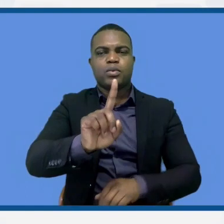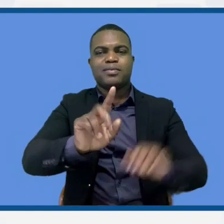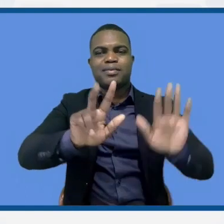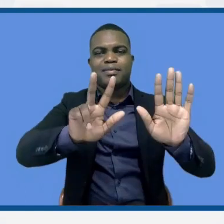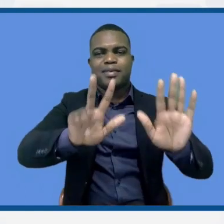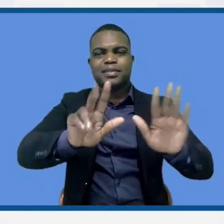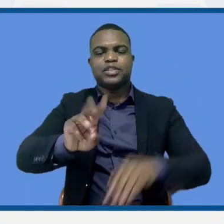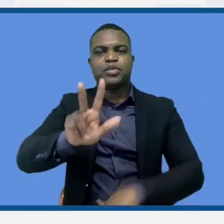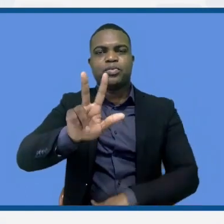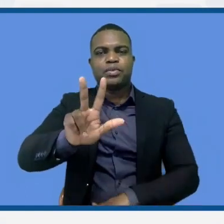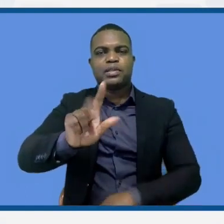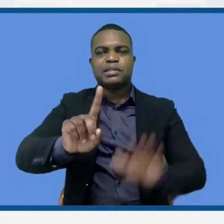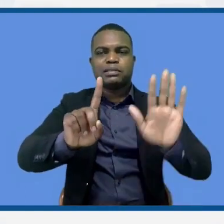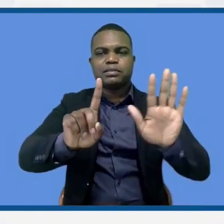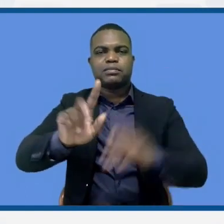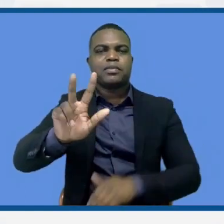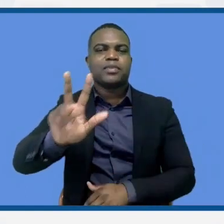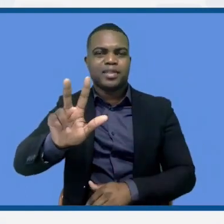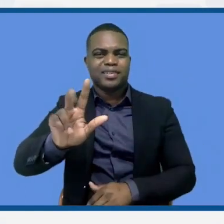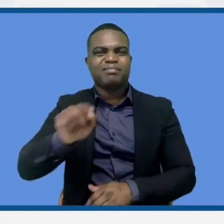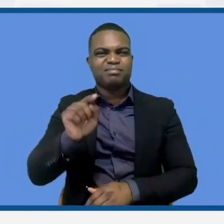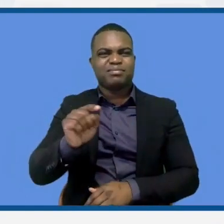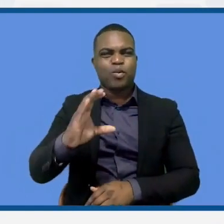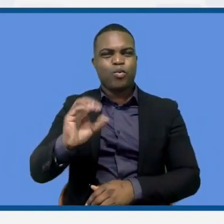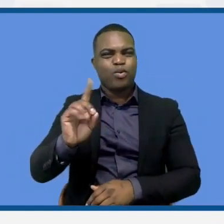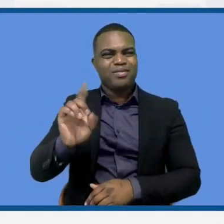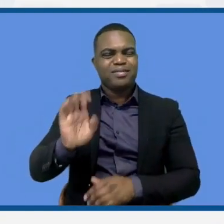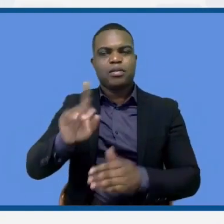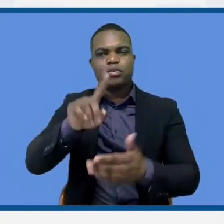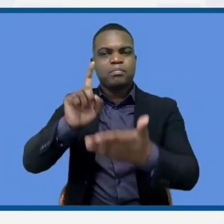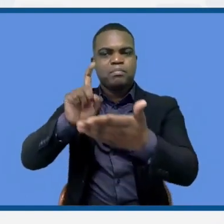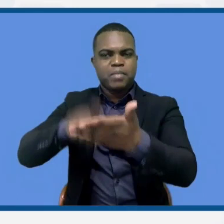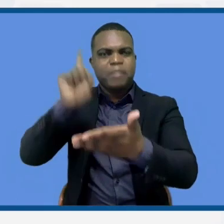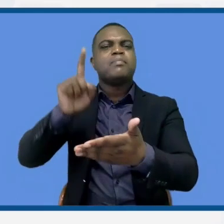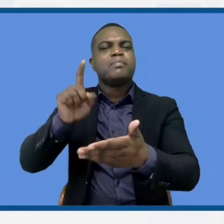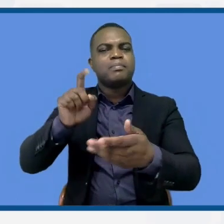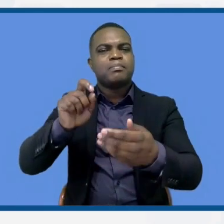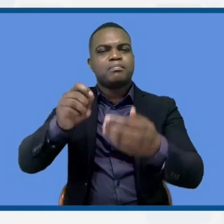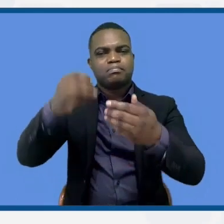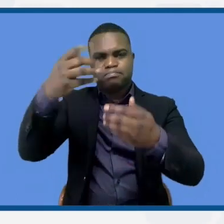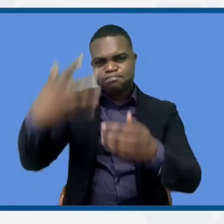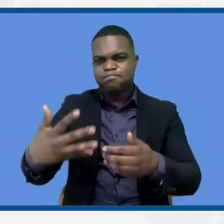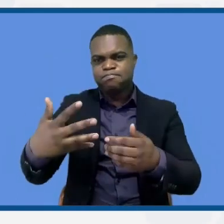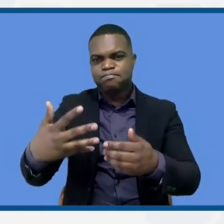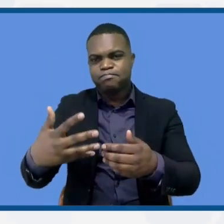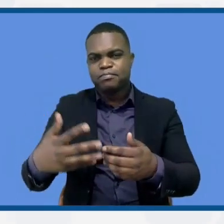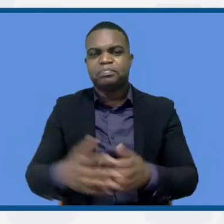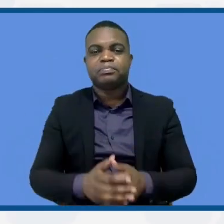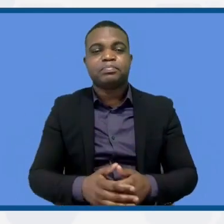He is a disaster risk and natural resource management practitioner. He has over 10 years of experience